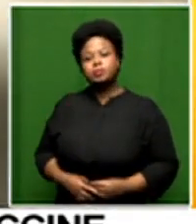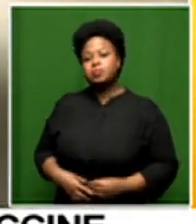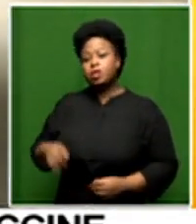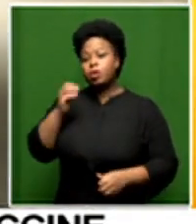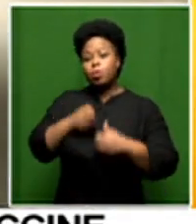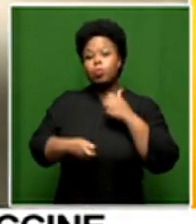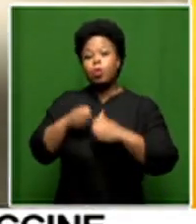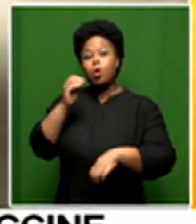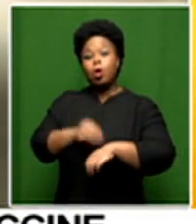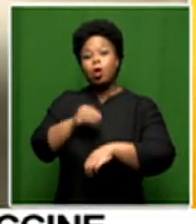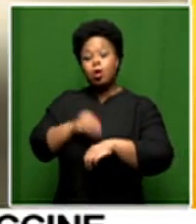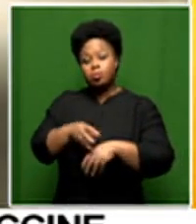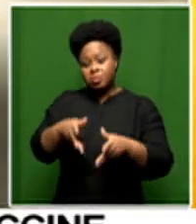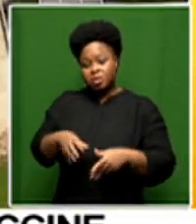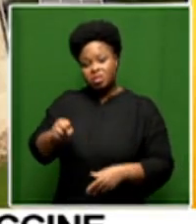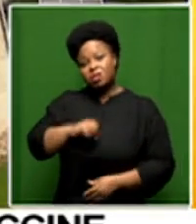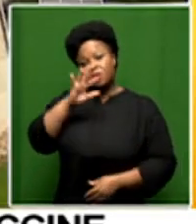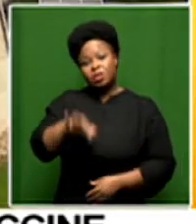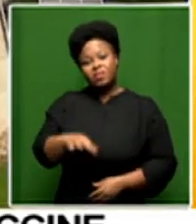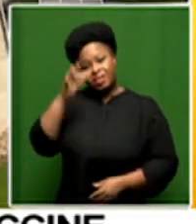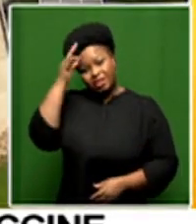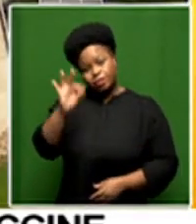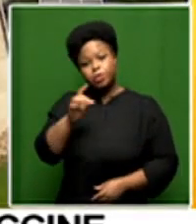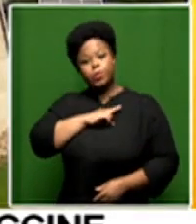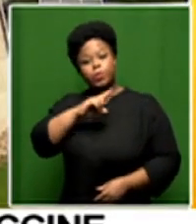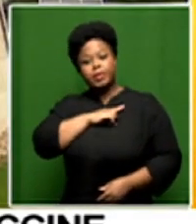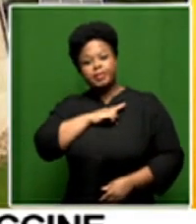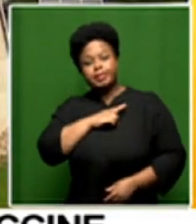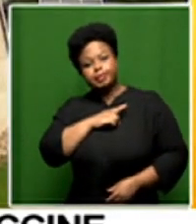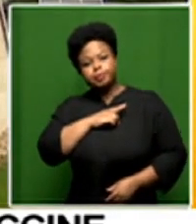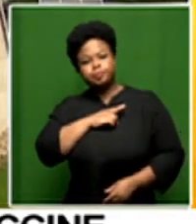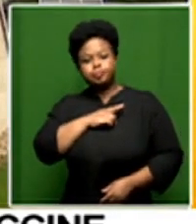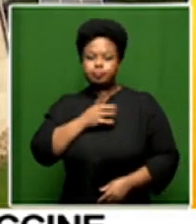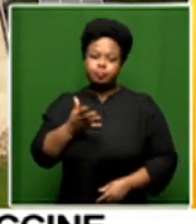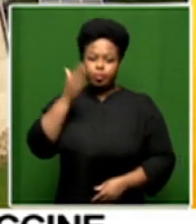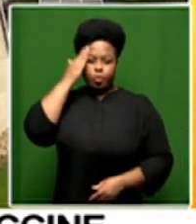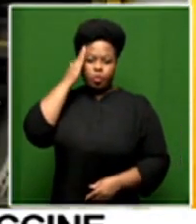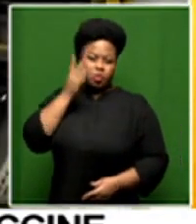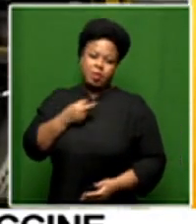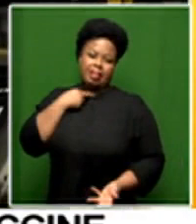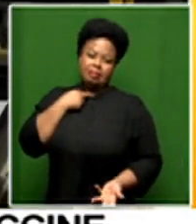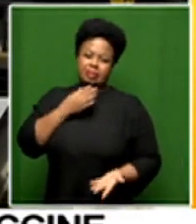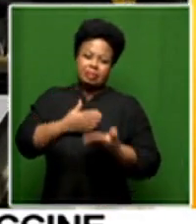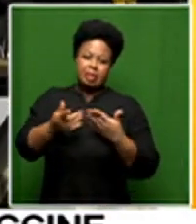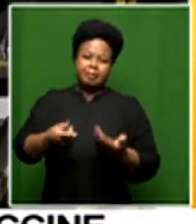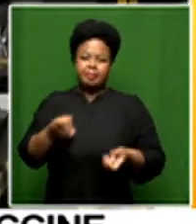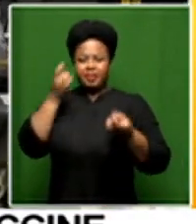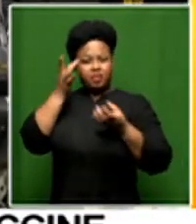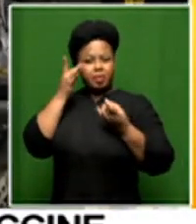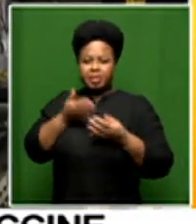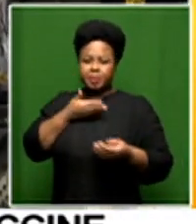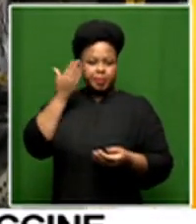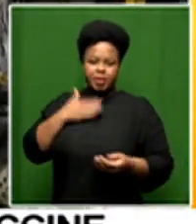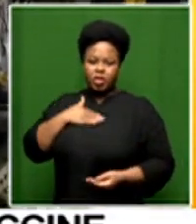South African government in as far as Sputnik is the fact that they could not secure data